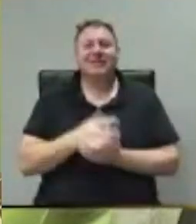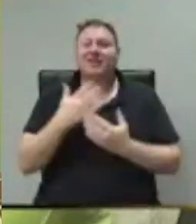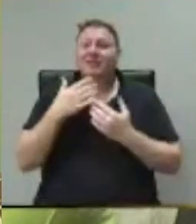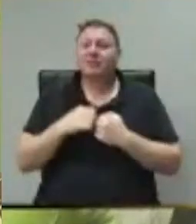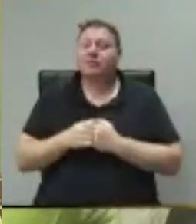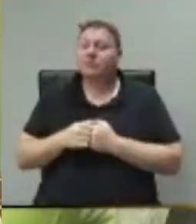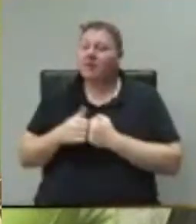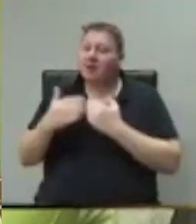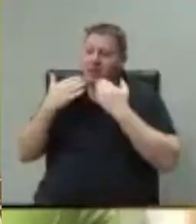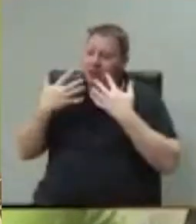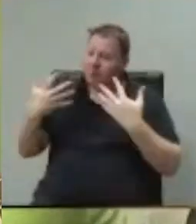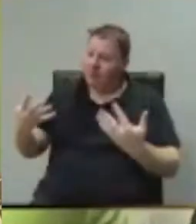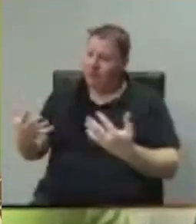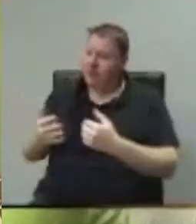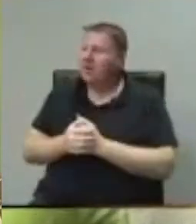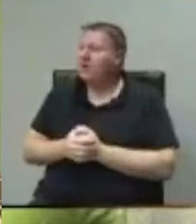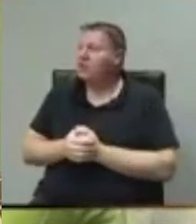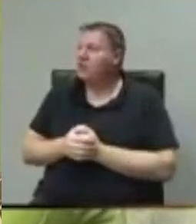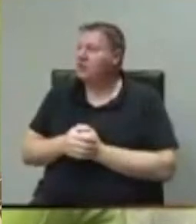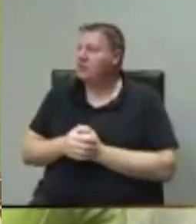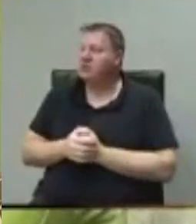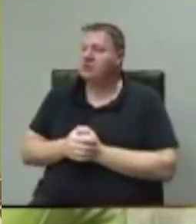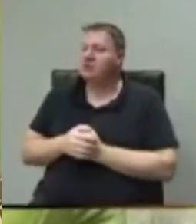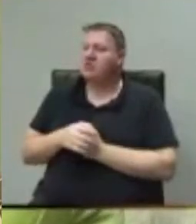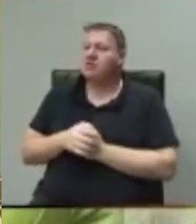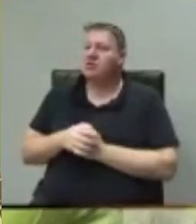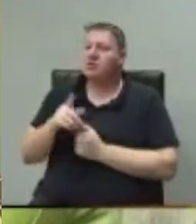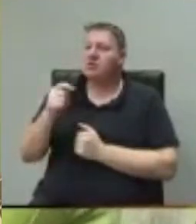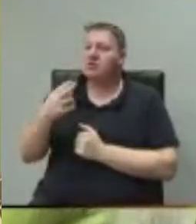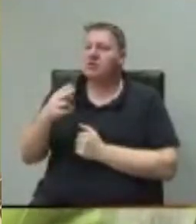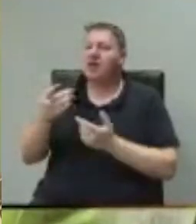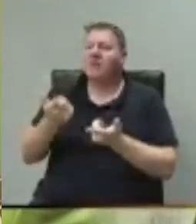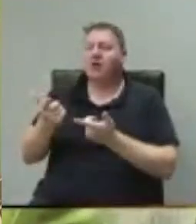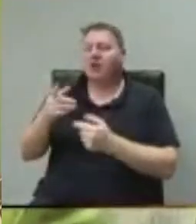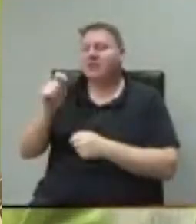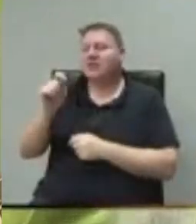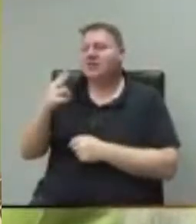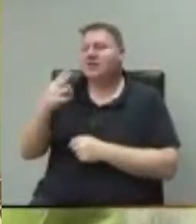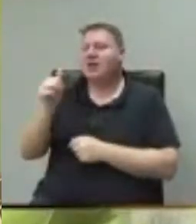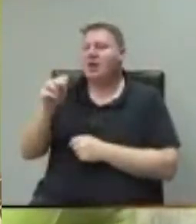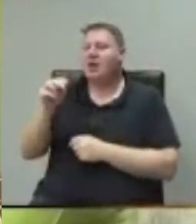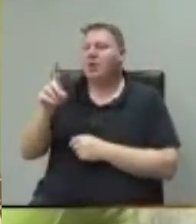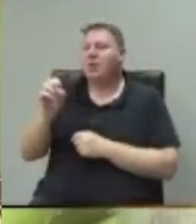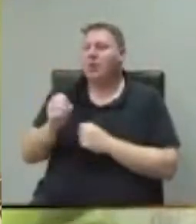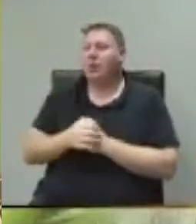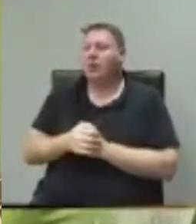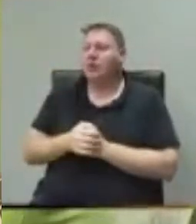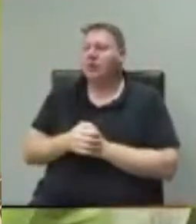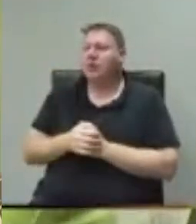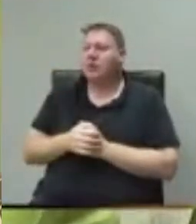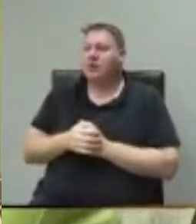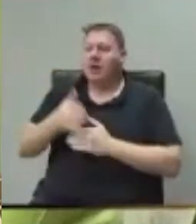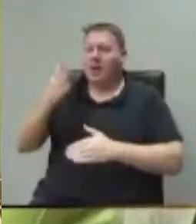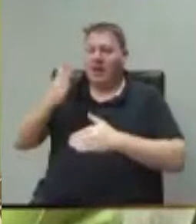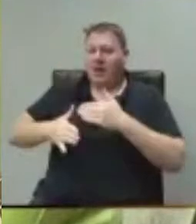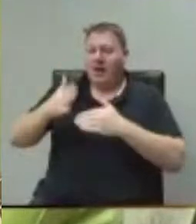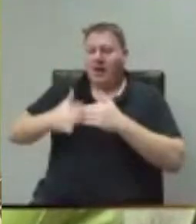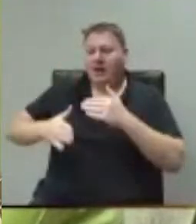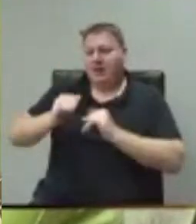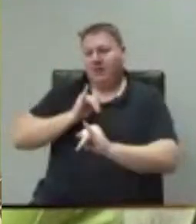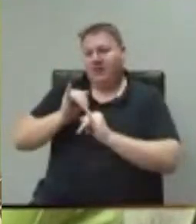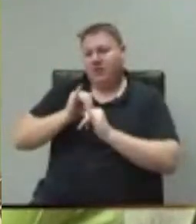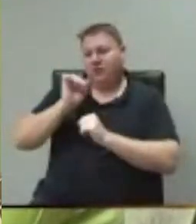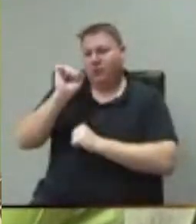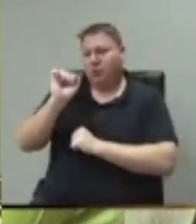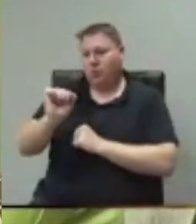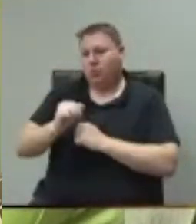Thank you very much, Tando, Advocate Tando. We have come to the end of your